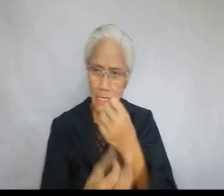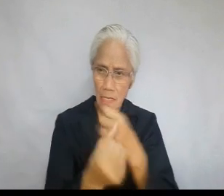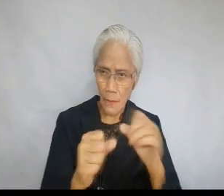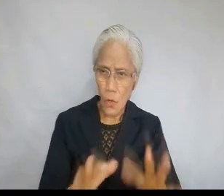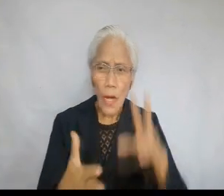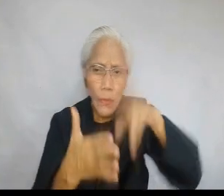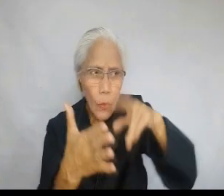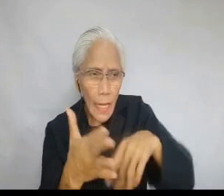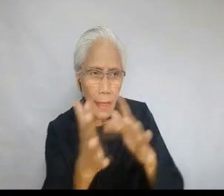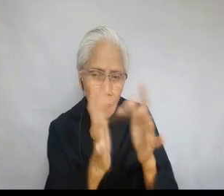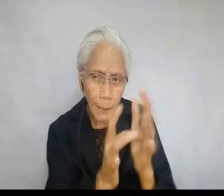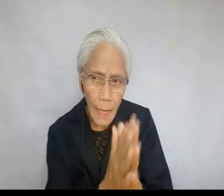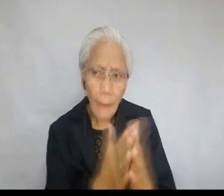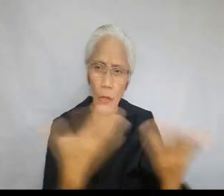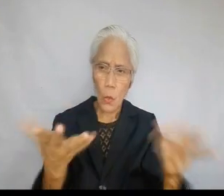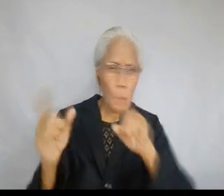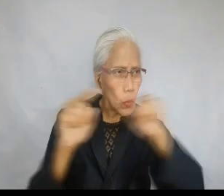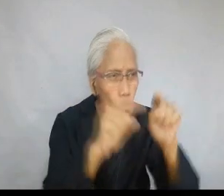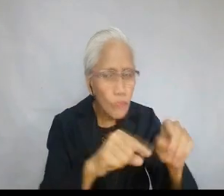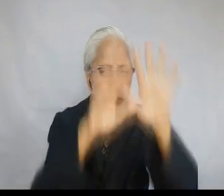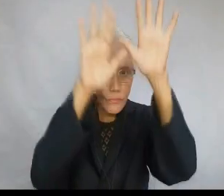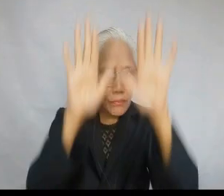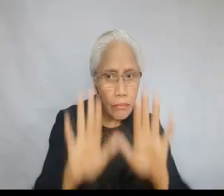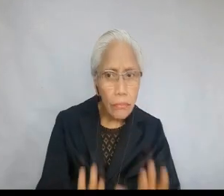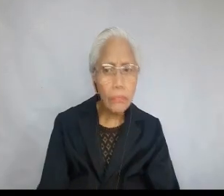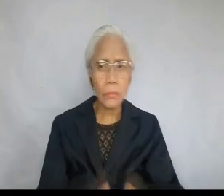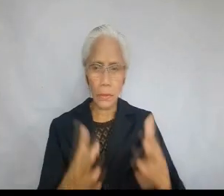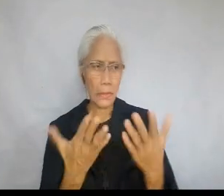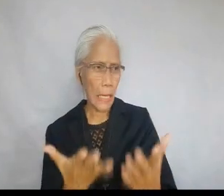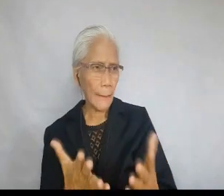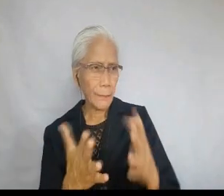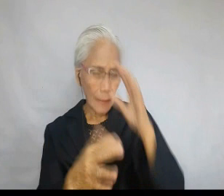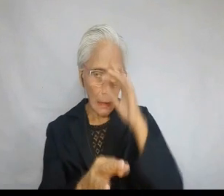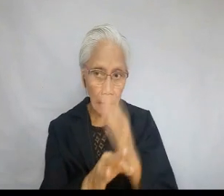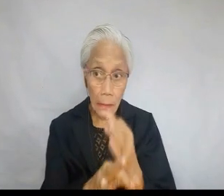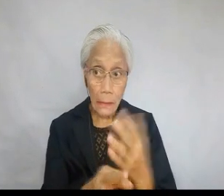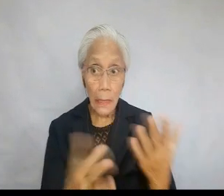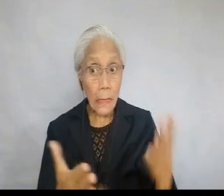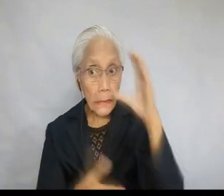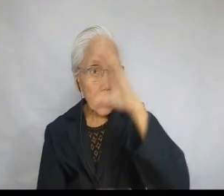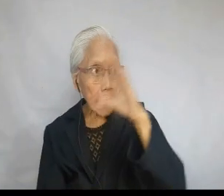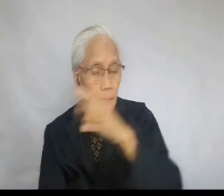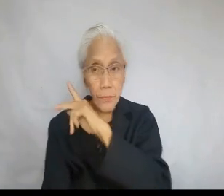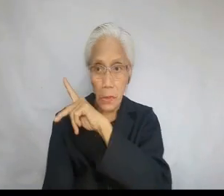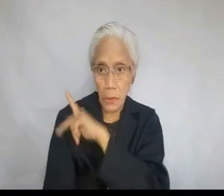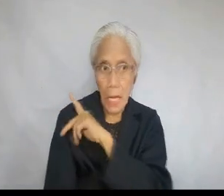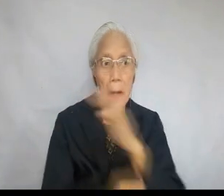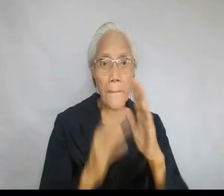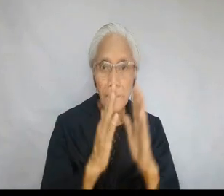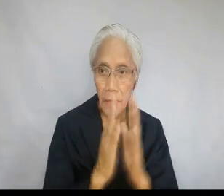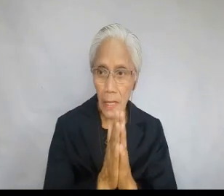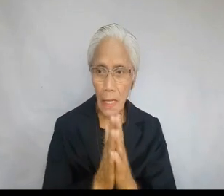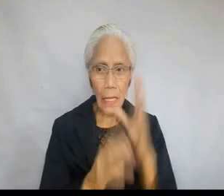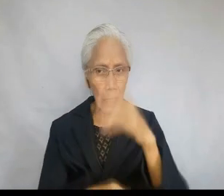Read the scriptures. Attend your Sunday celebrations faithfully. And seek Him in your personal prayers